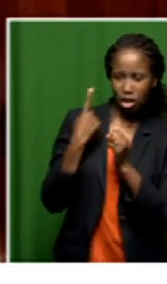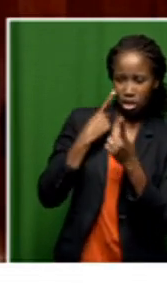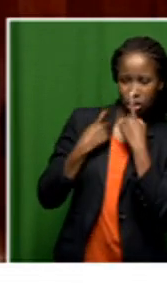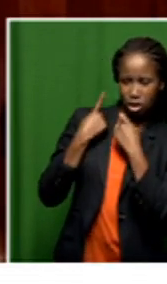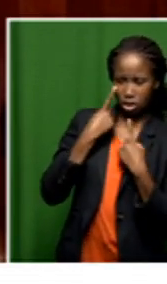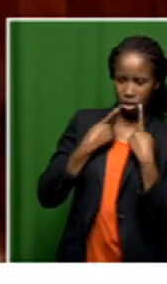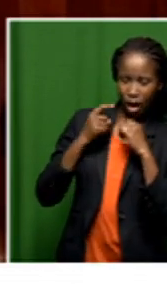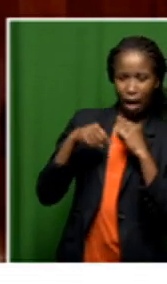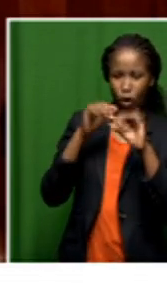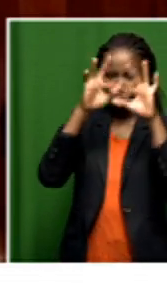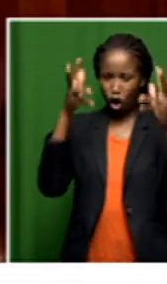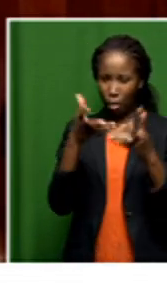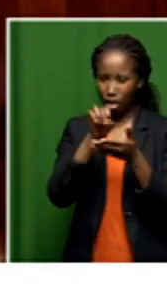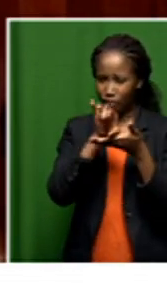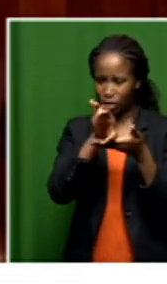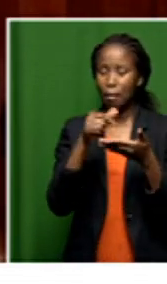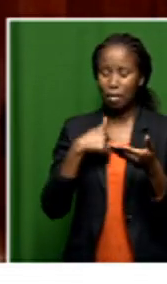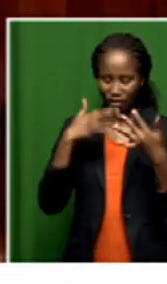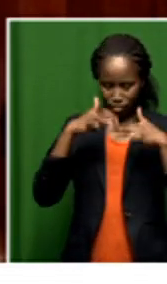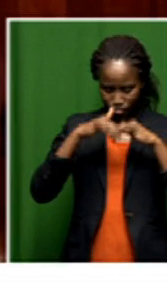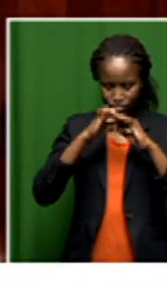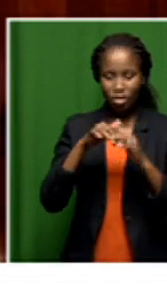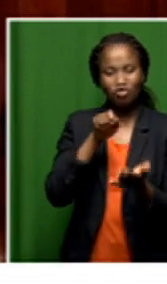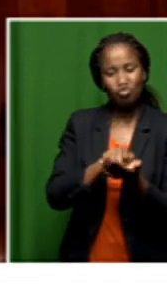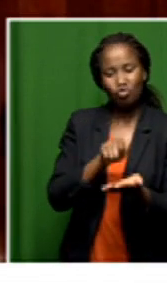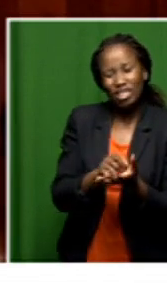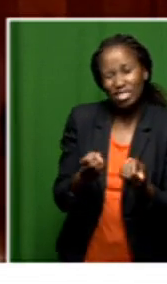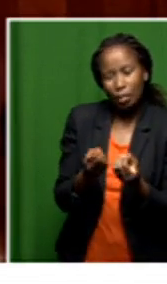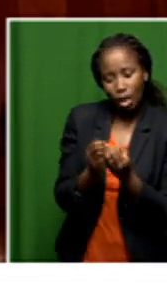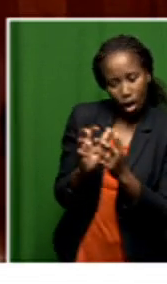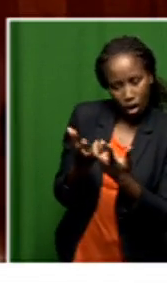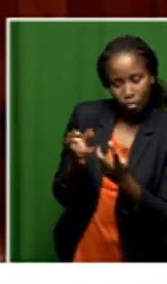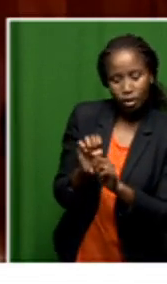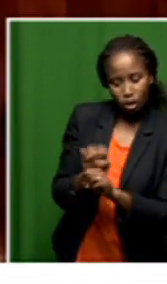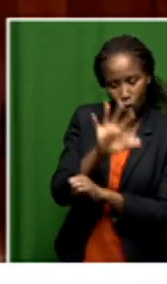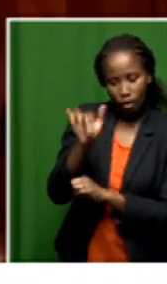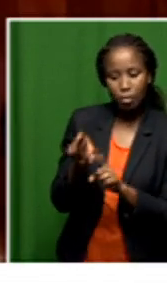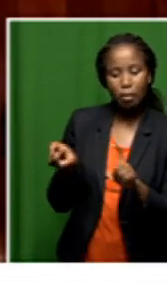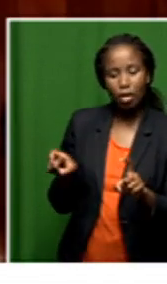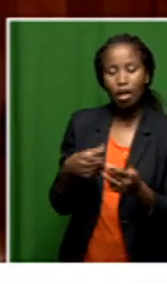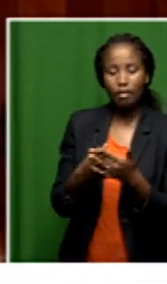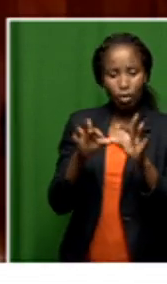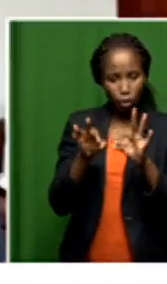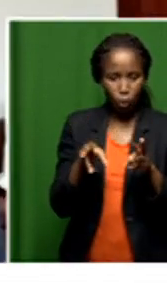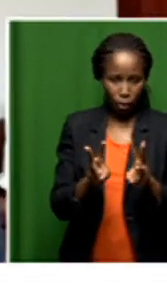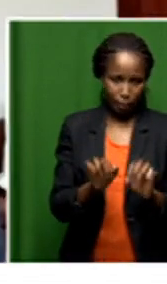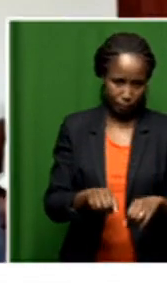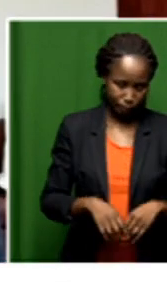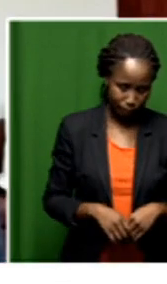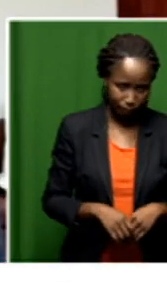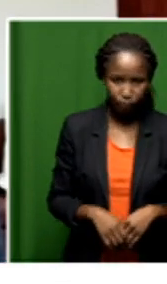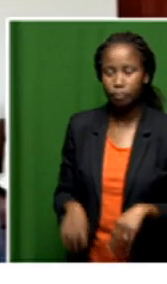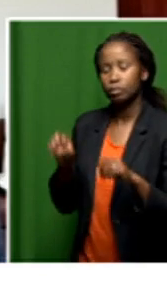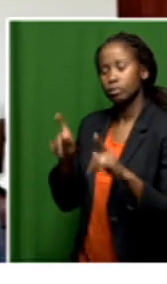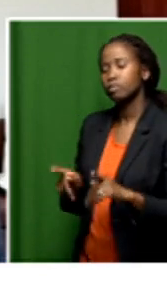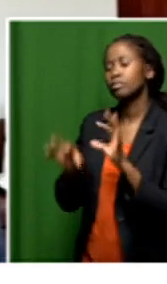investing, it was time to write something for South Africans, but in a structured and disciplined way. Mm-hmm. Give us a brief description of what